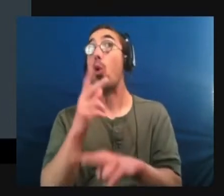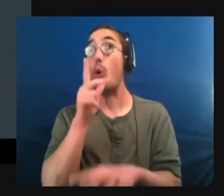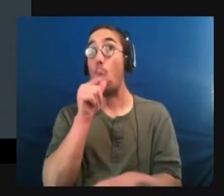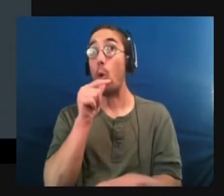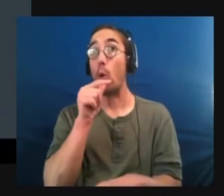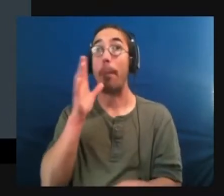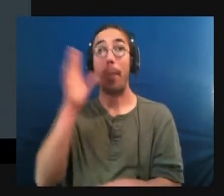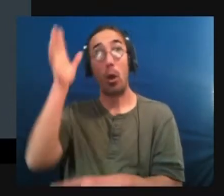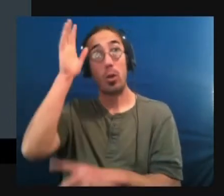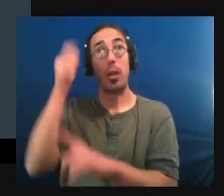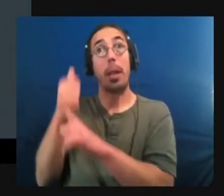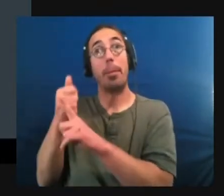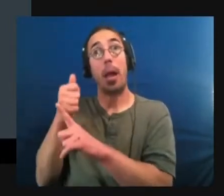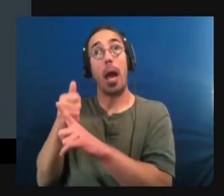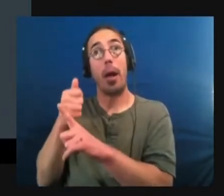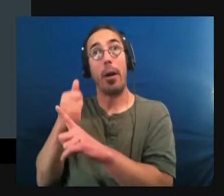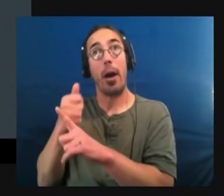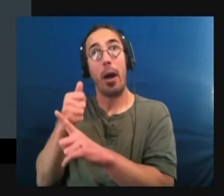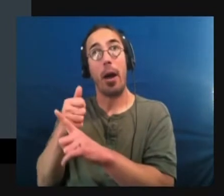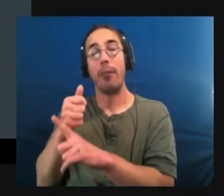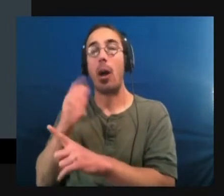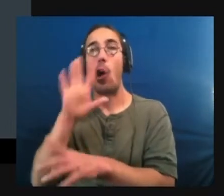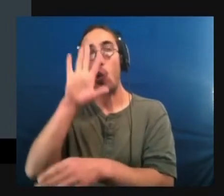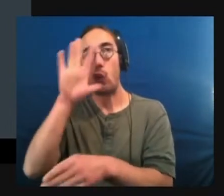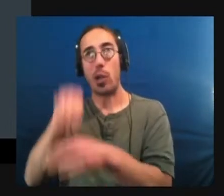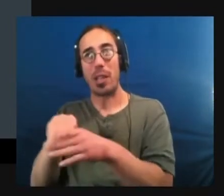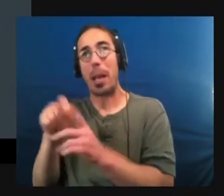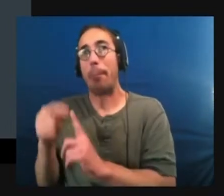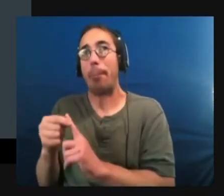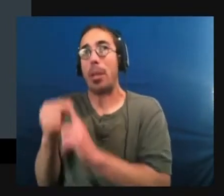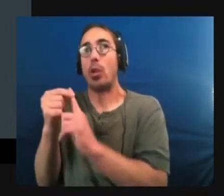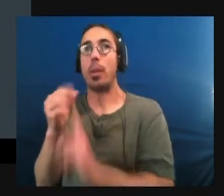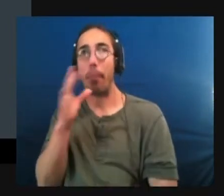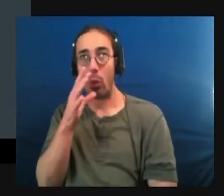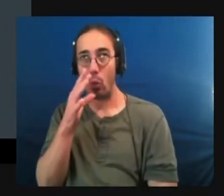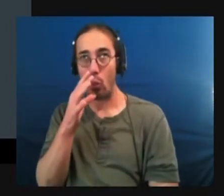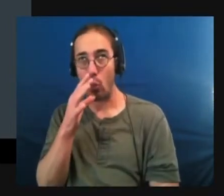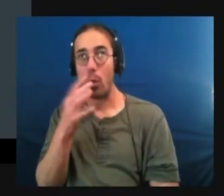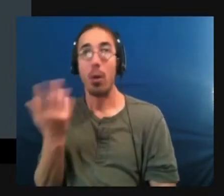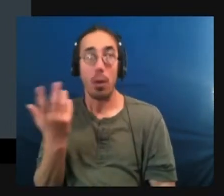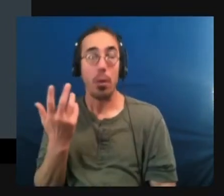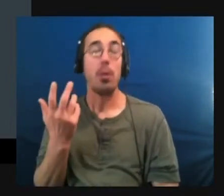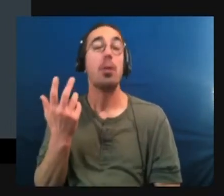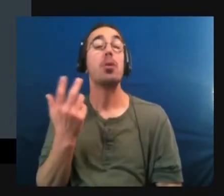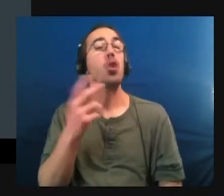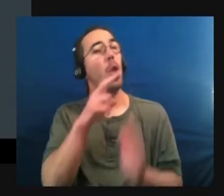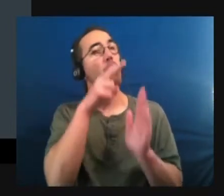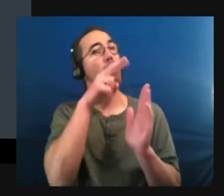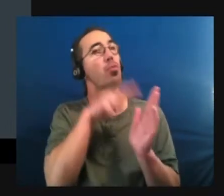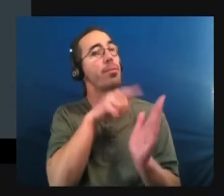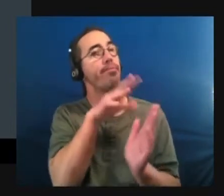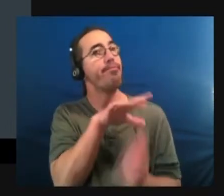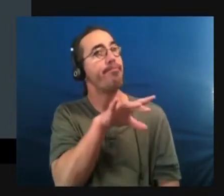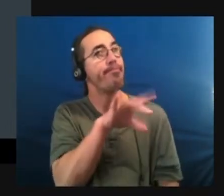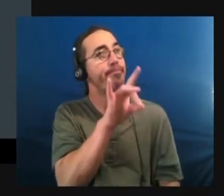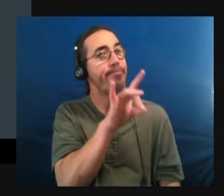or an autistic mother specifically. So when we're looking at this literature, we see